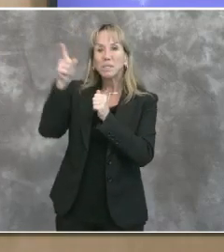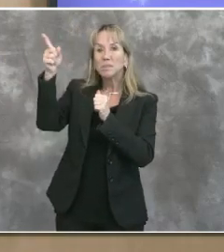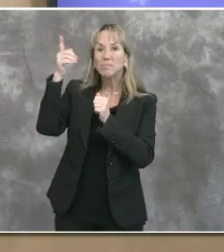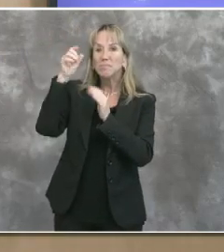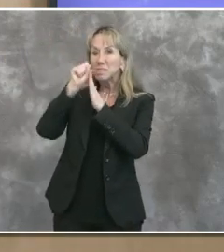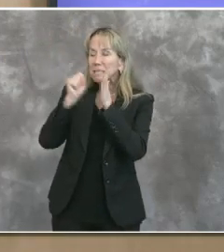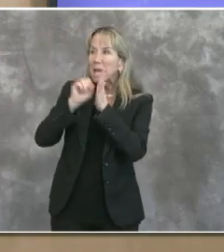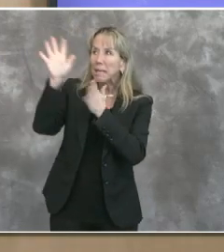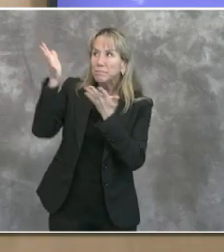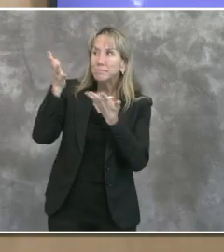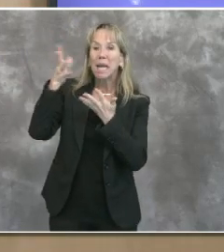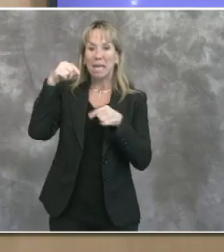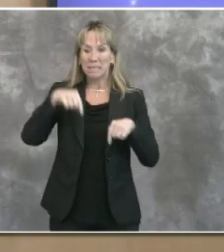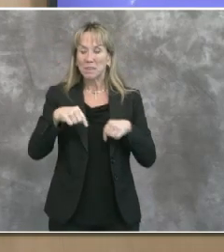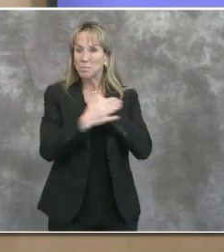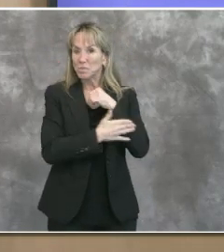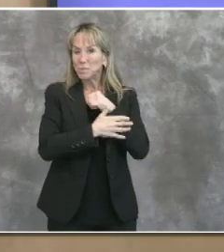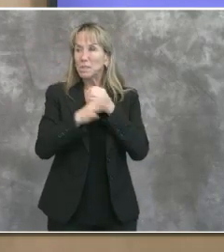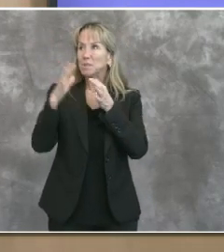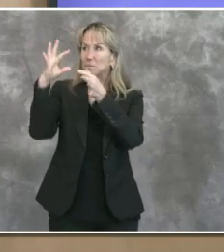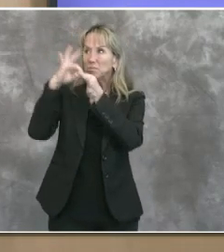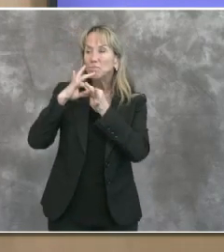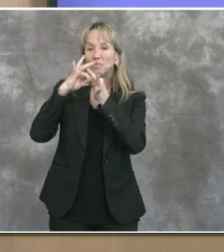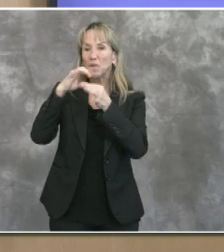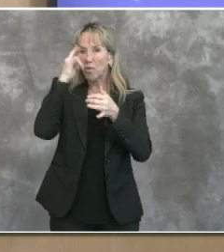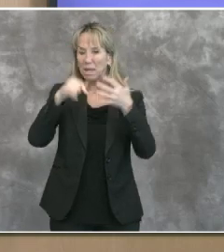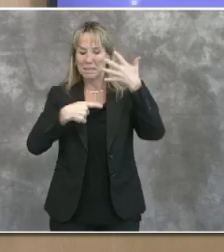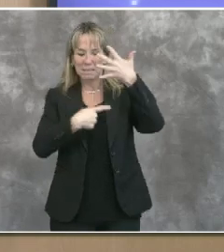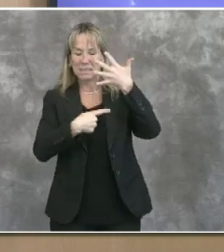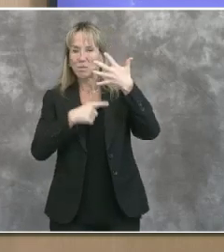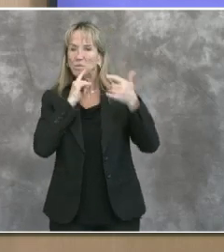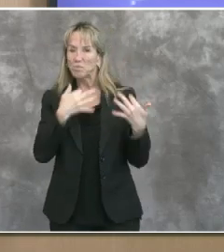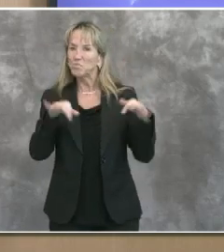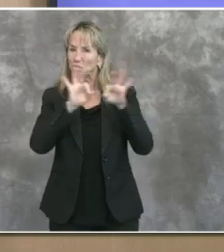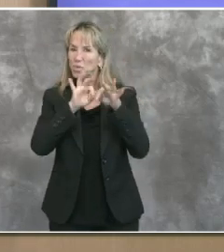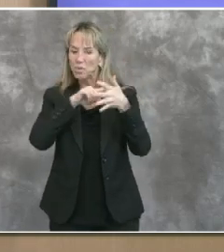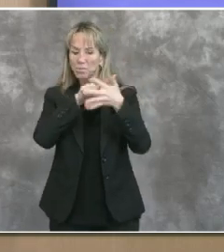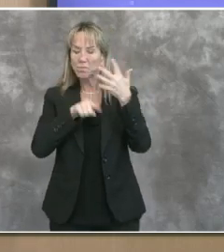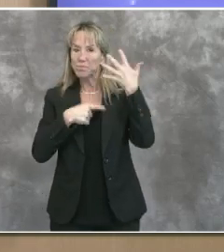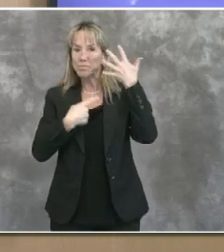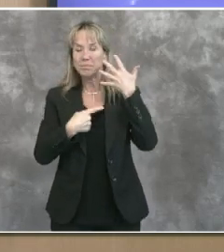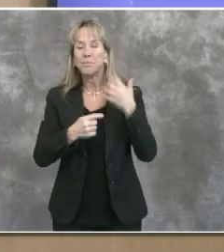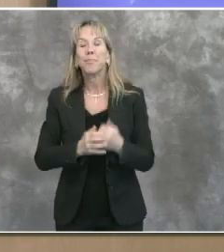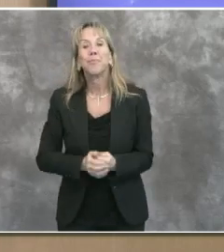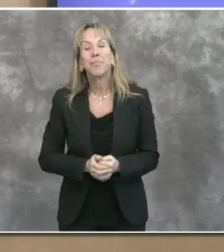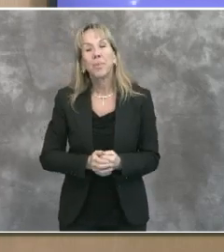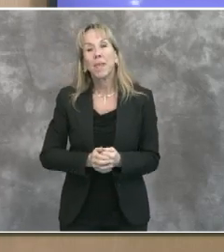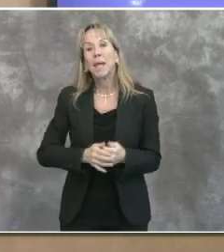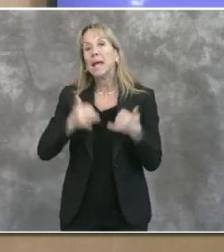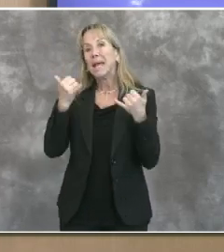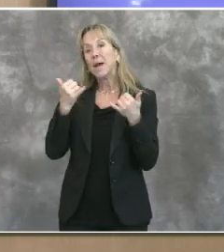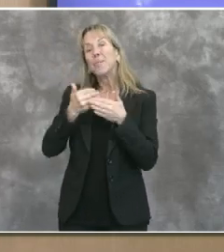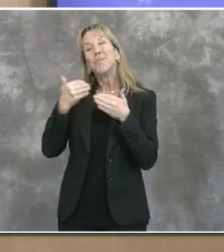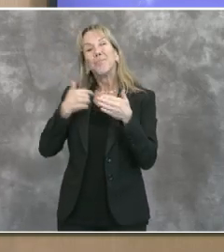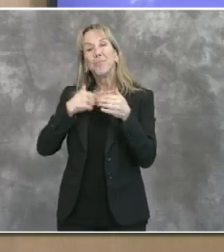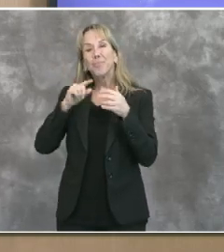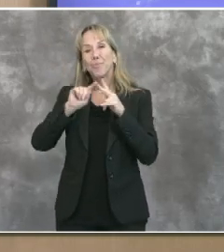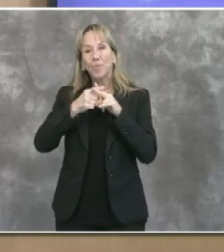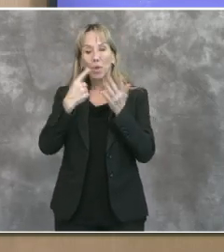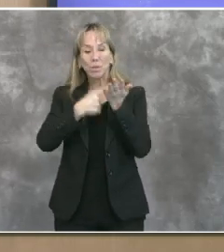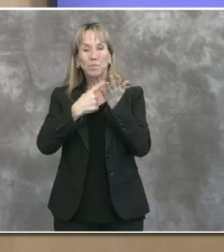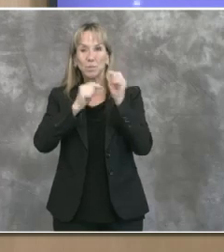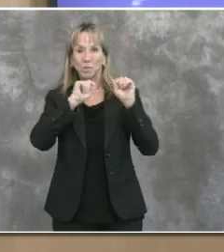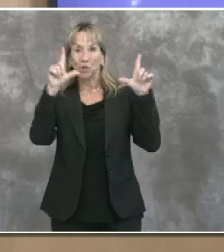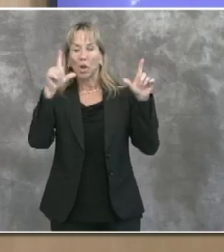internal efforts in these 6 core key areas. Before we get to today's charts, I want to give a brief update on something that